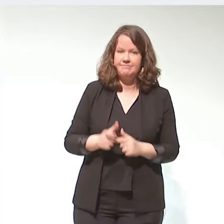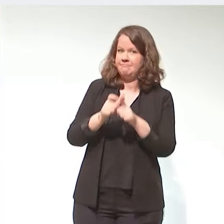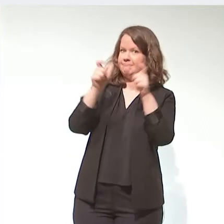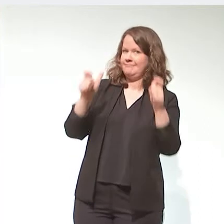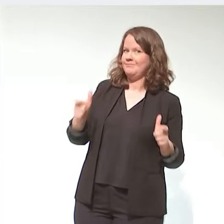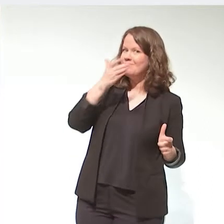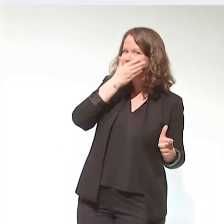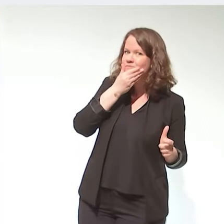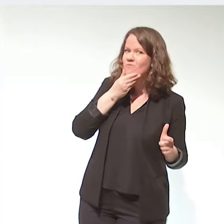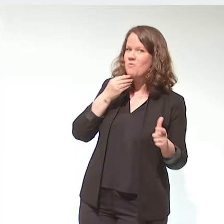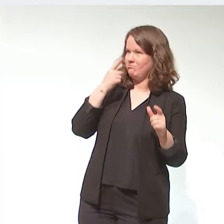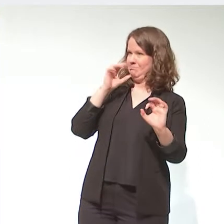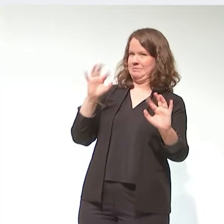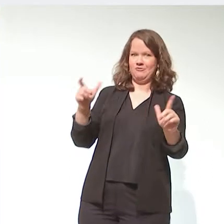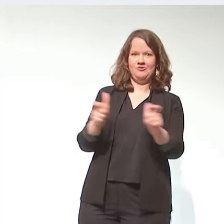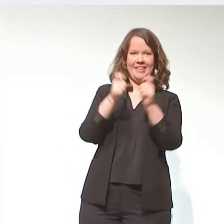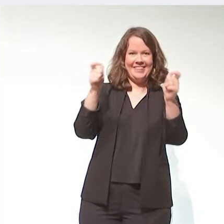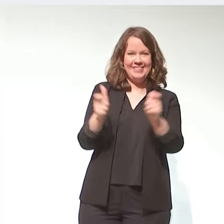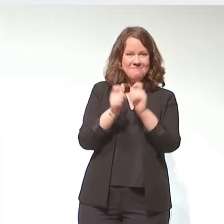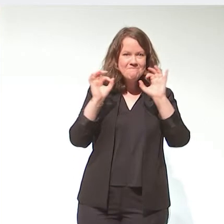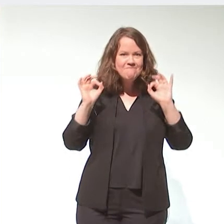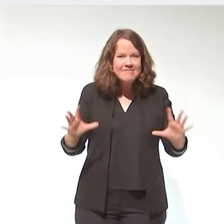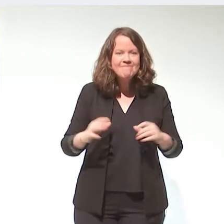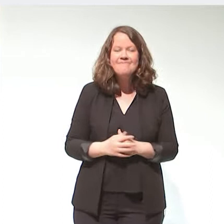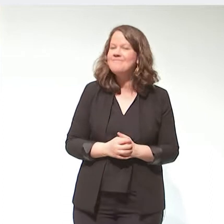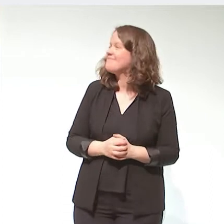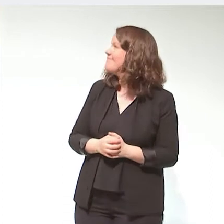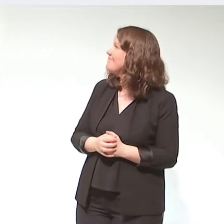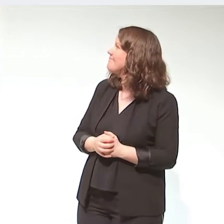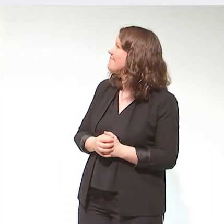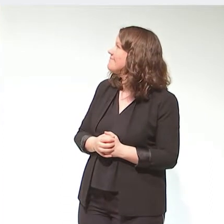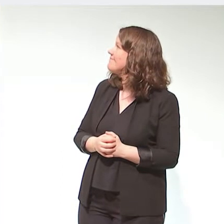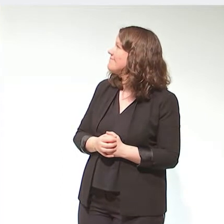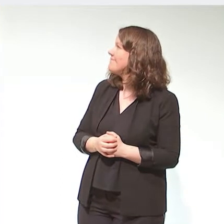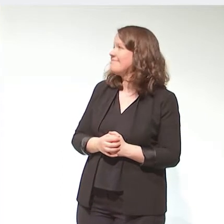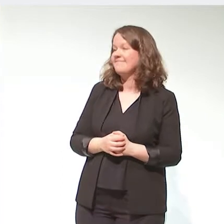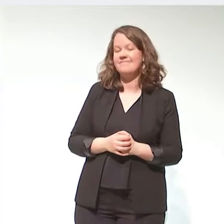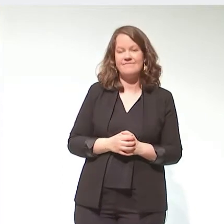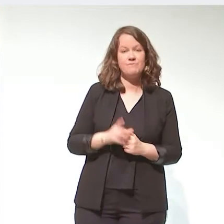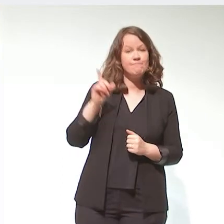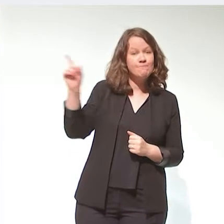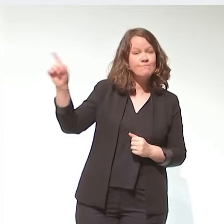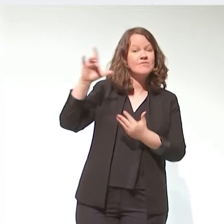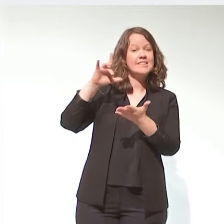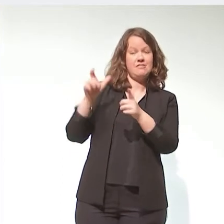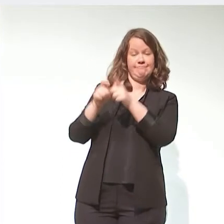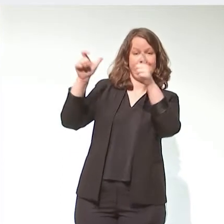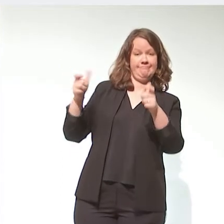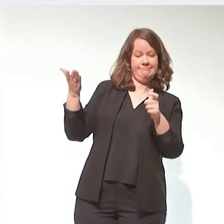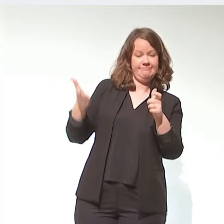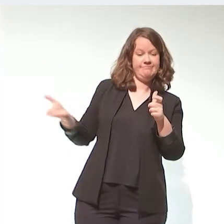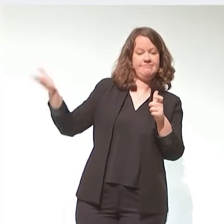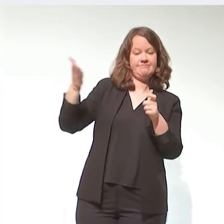and it's designed to be entirely accessible and inclusive for people with special